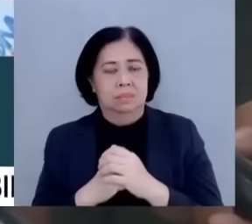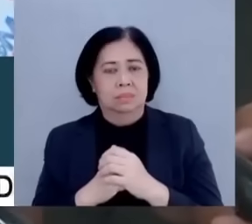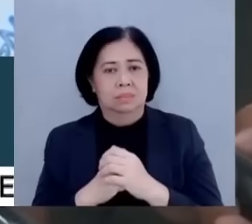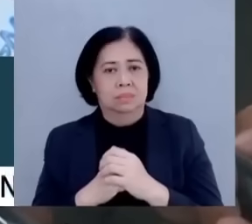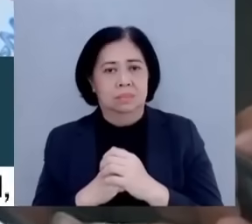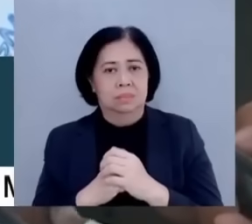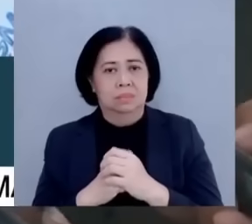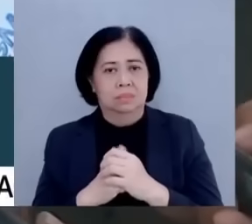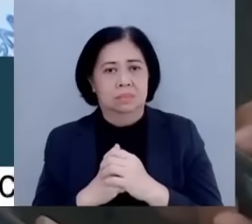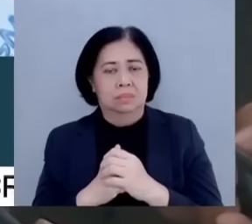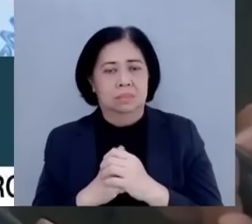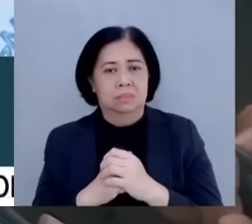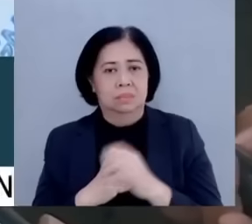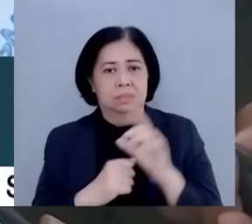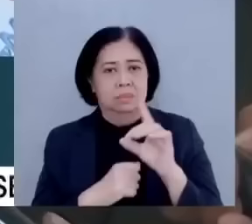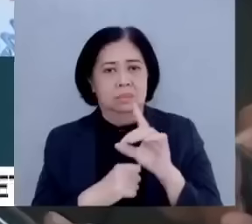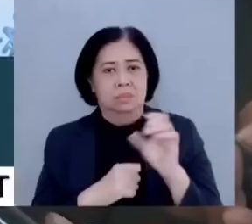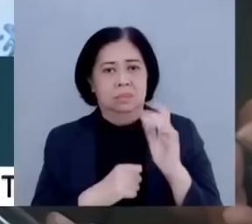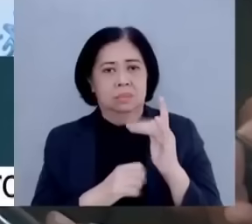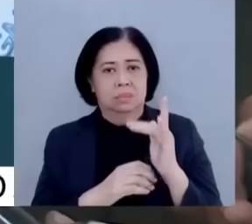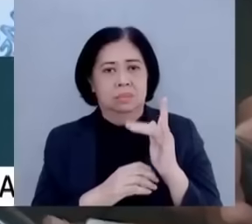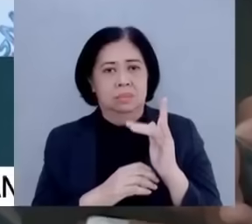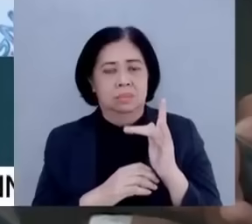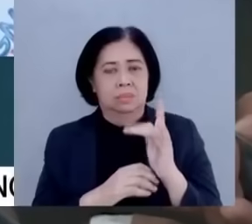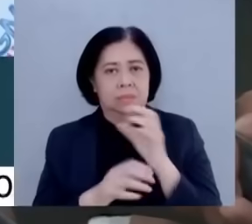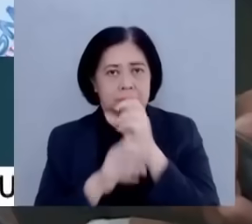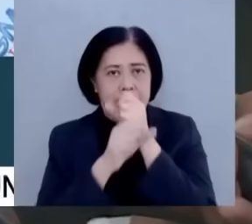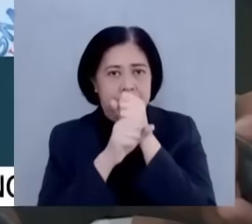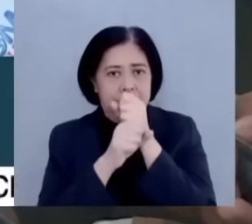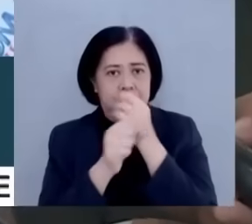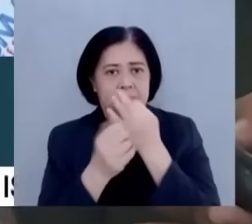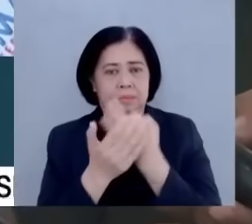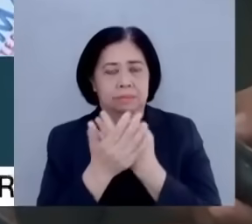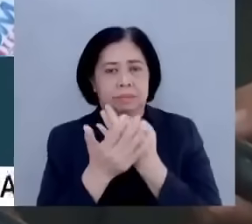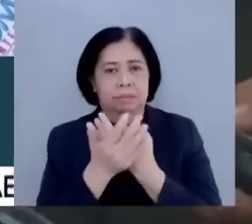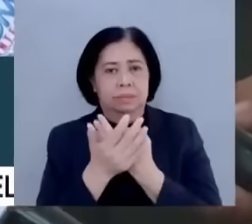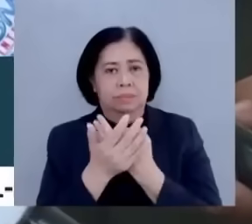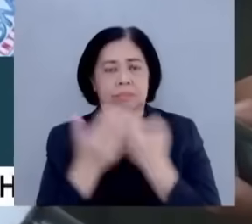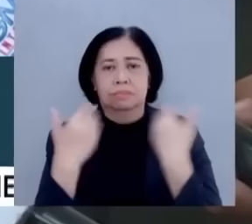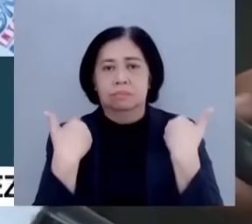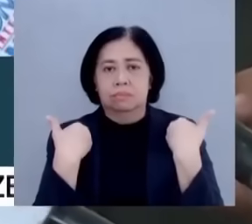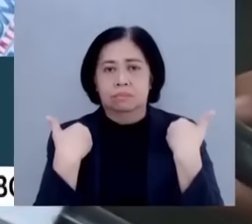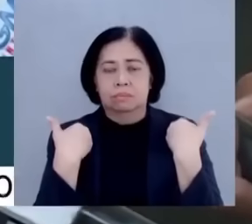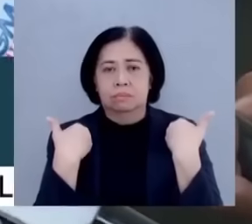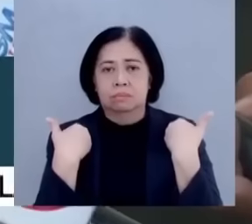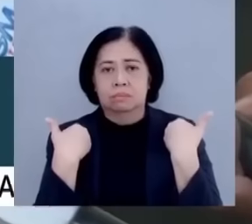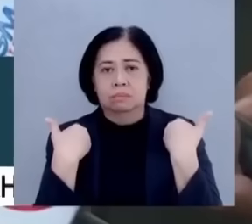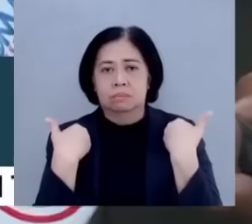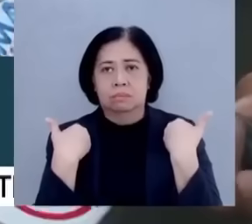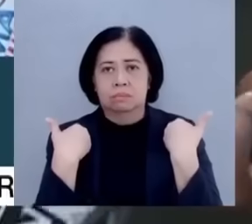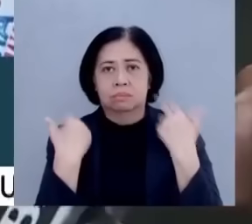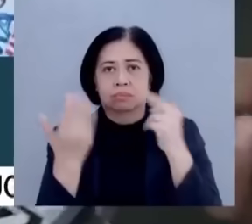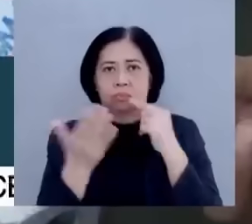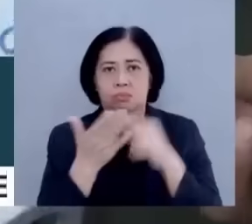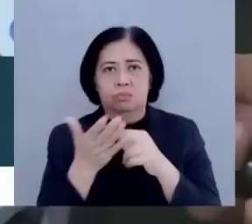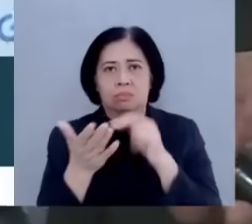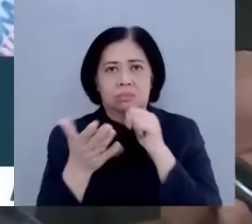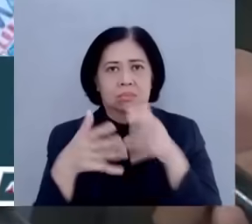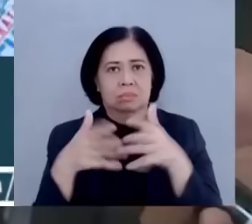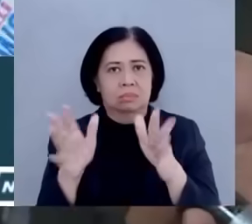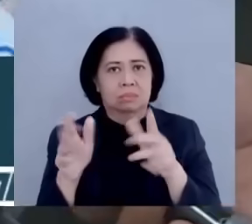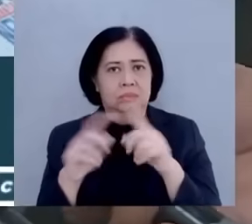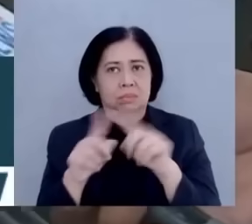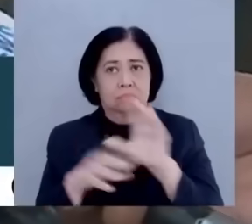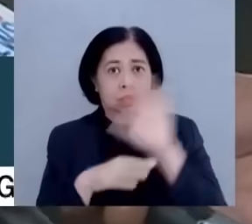the 125 confidential funds had a notice of disallowance, but not the